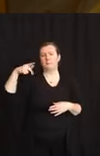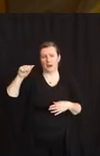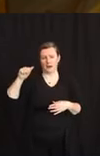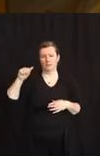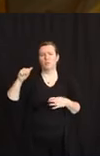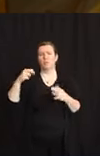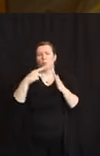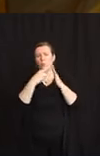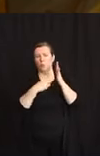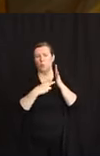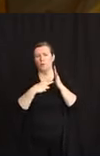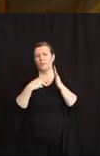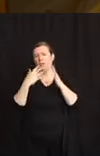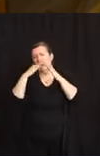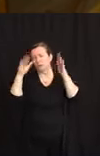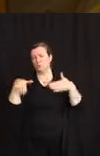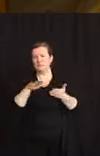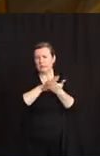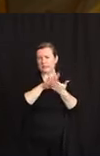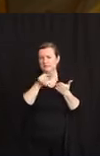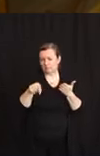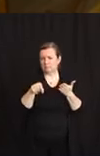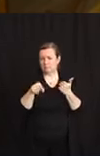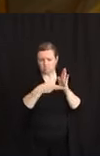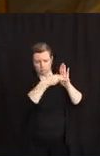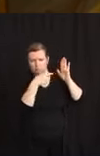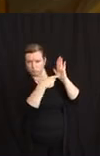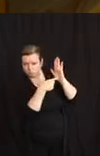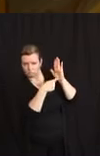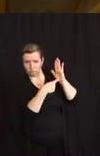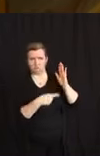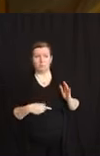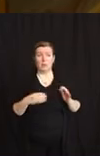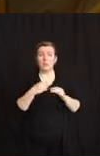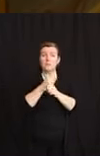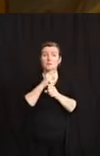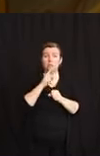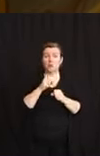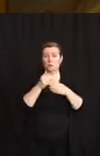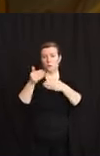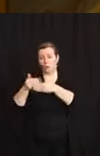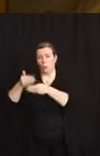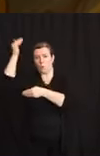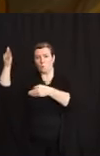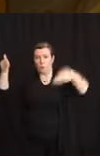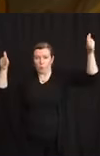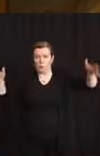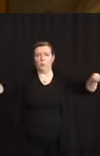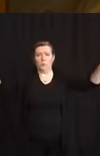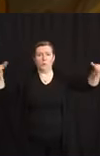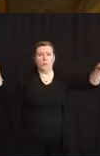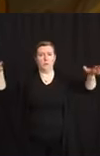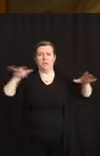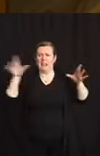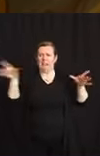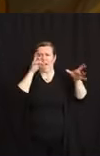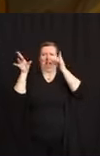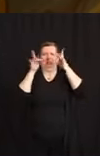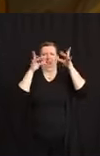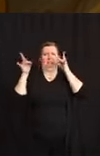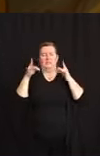and ensure proper ventilation when cleaning. Follow the instructions on the label to ensure safe